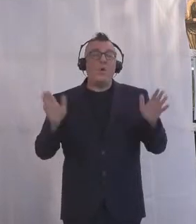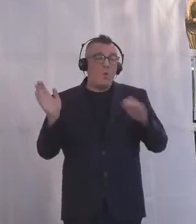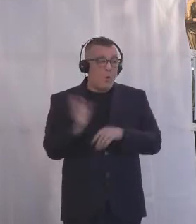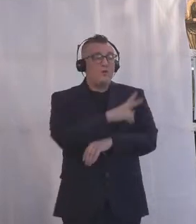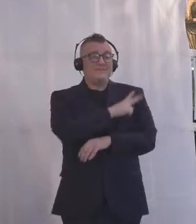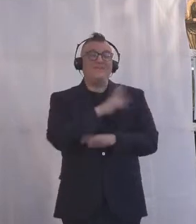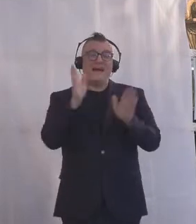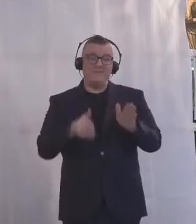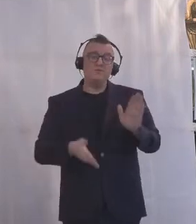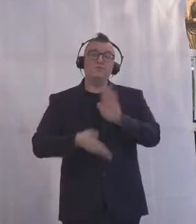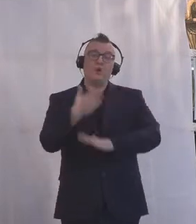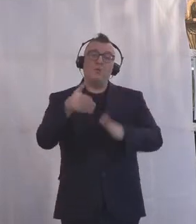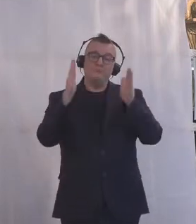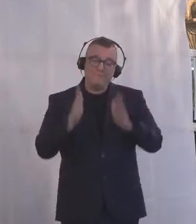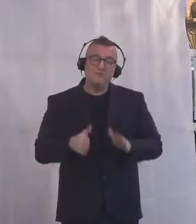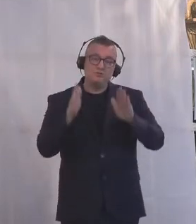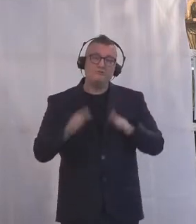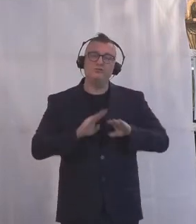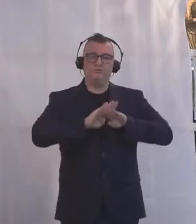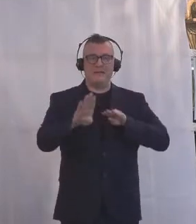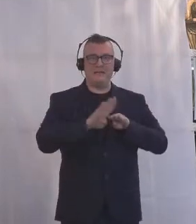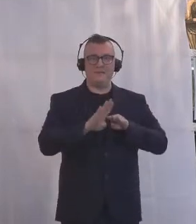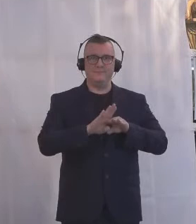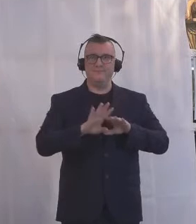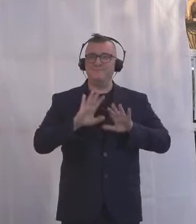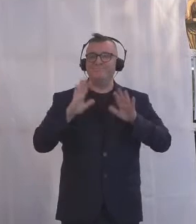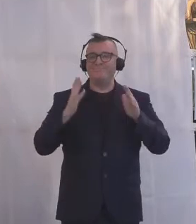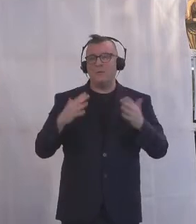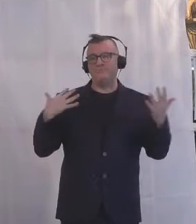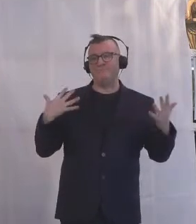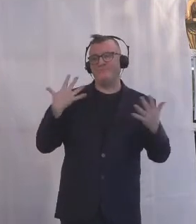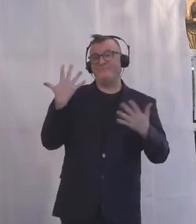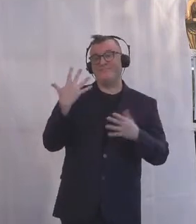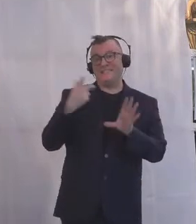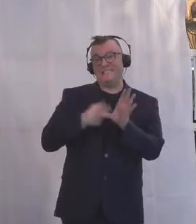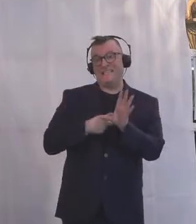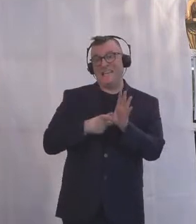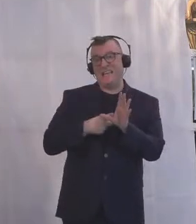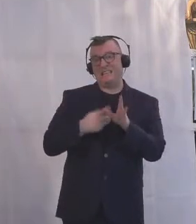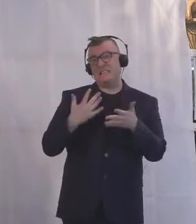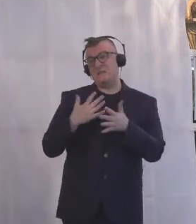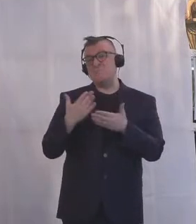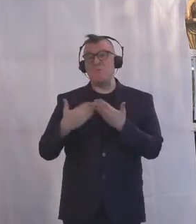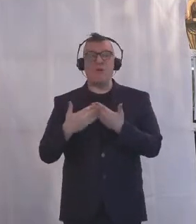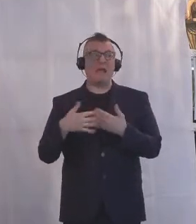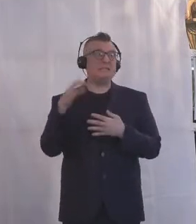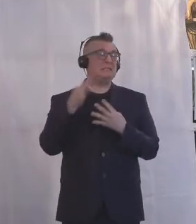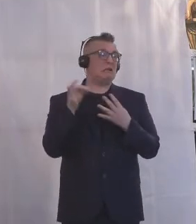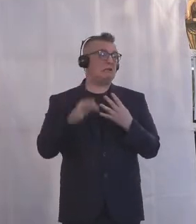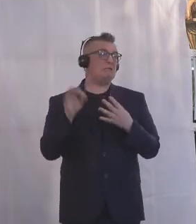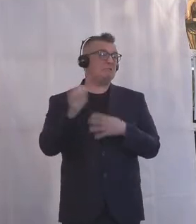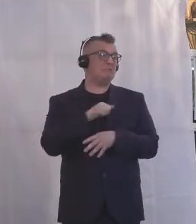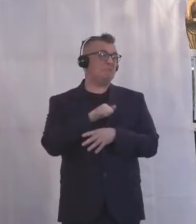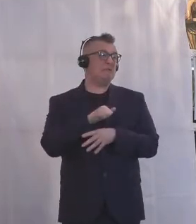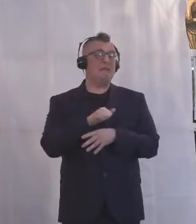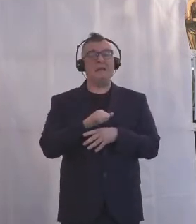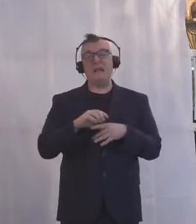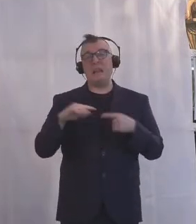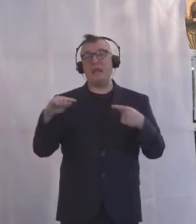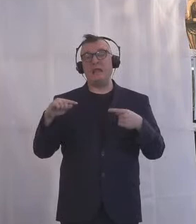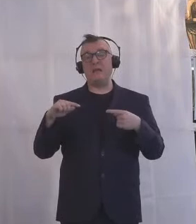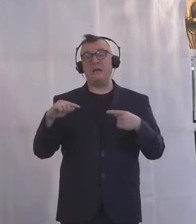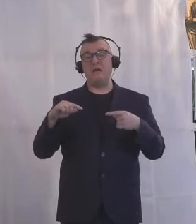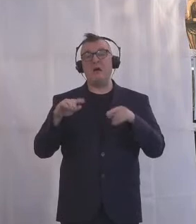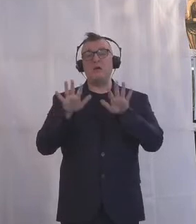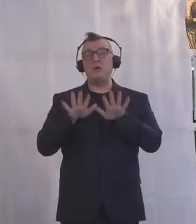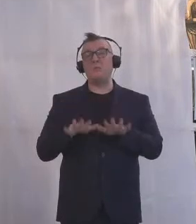training. Unfortunately, over the last 15 years, it's turned into a bit of a tick box exercise. There's a lot of e-learning out there, or people turning up